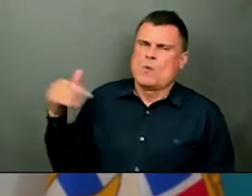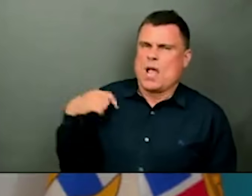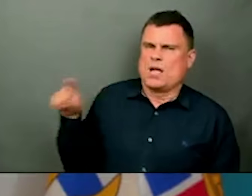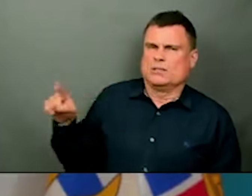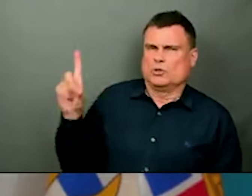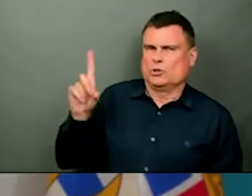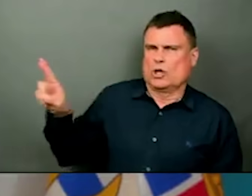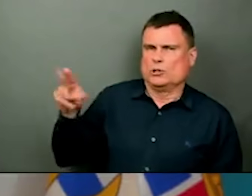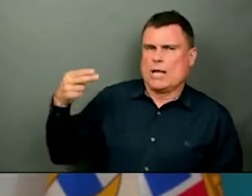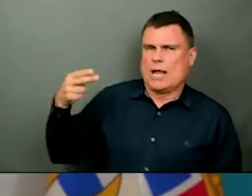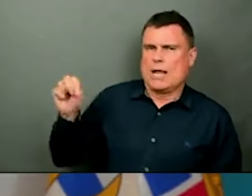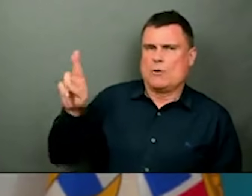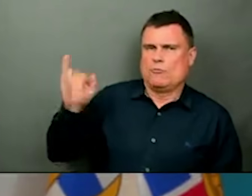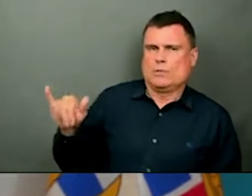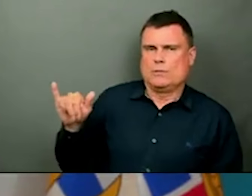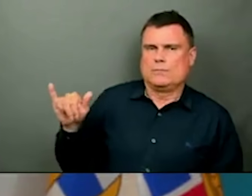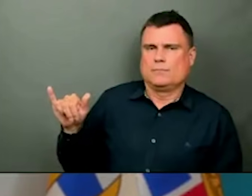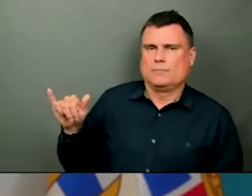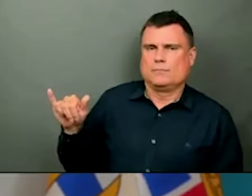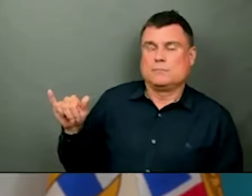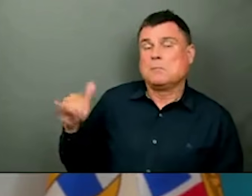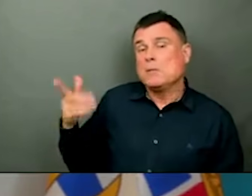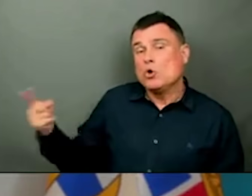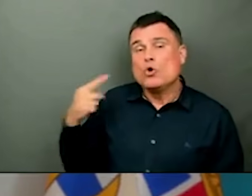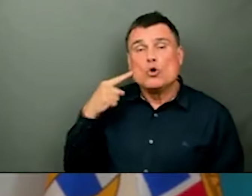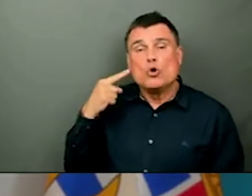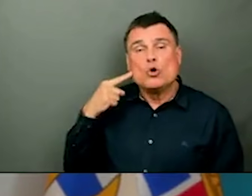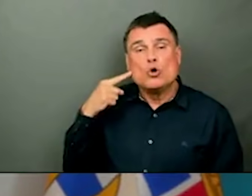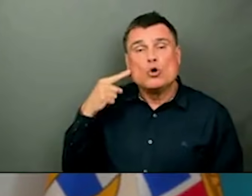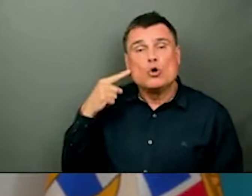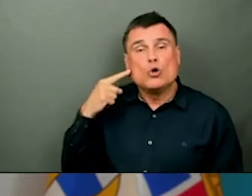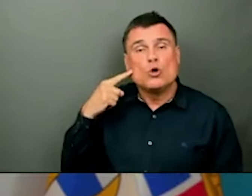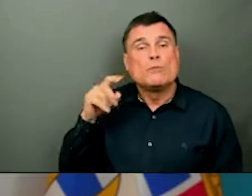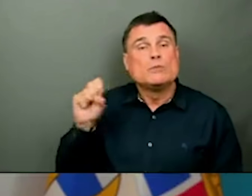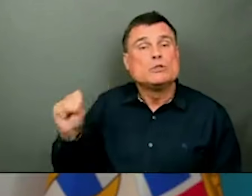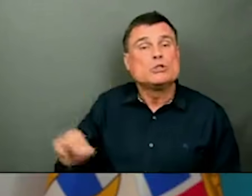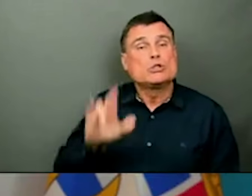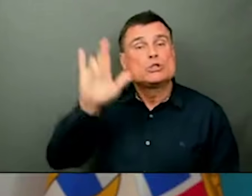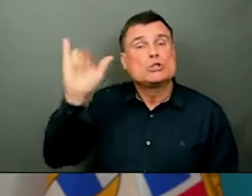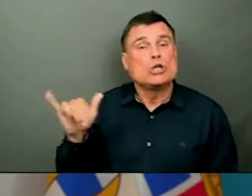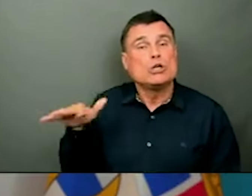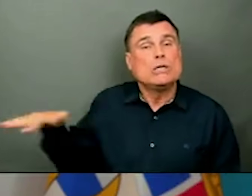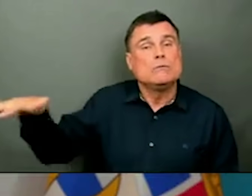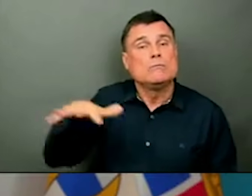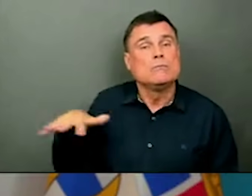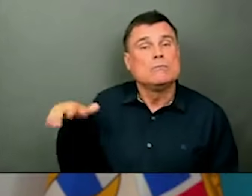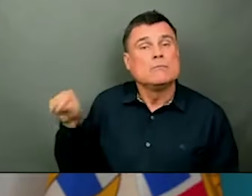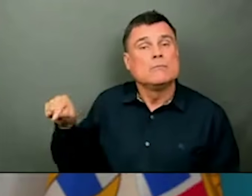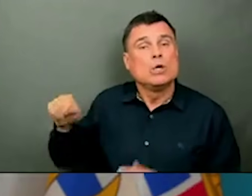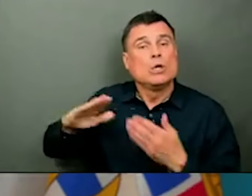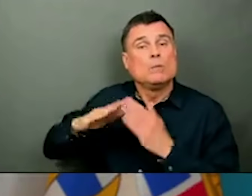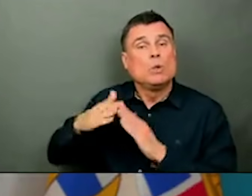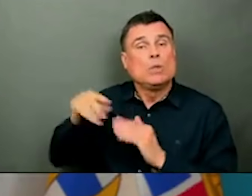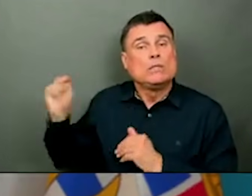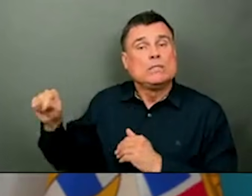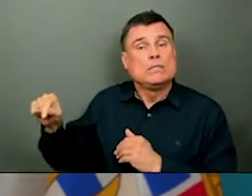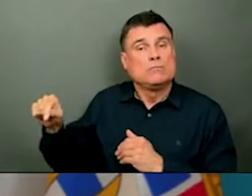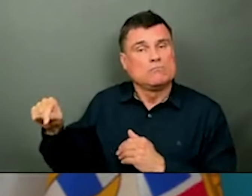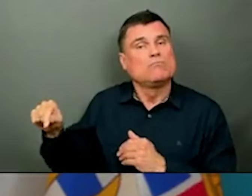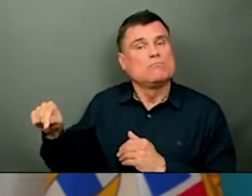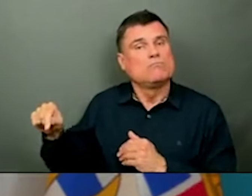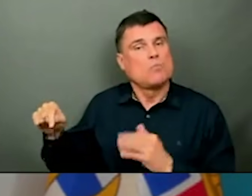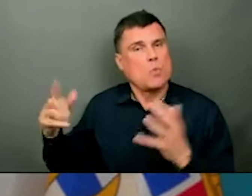Dr. Henry, I'm sure you've heard, even while you were in Surrey, that a number of people in the community continue to call for a more concerted effort